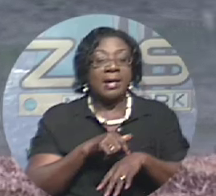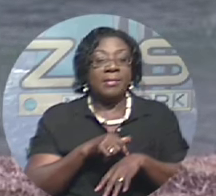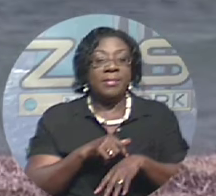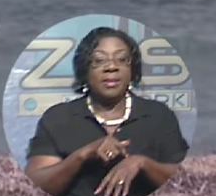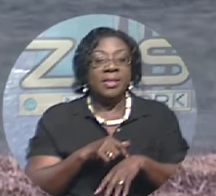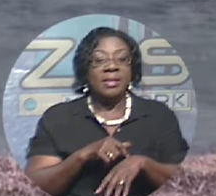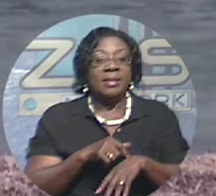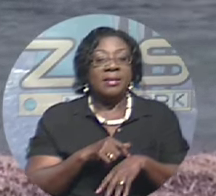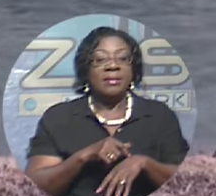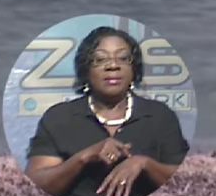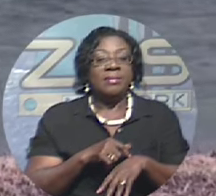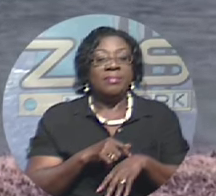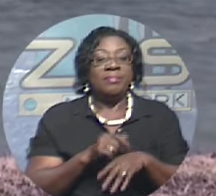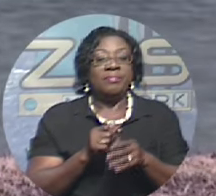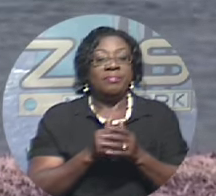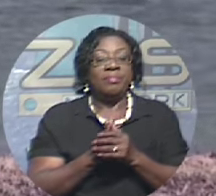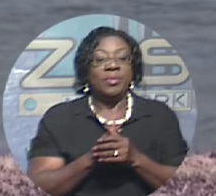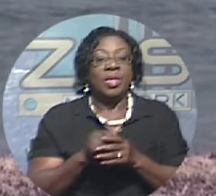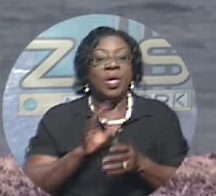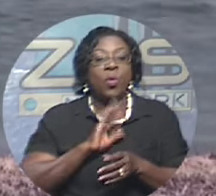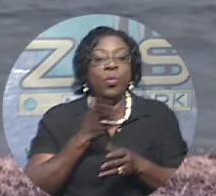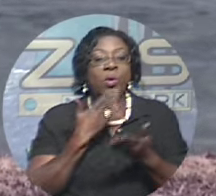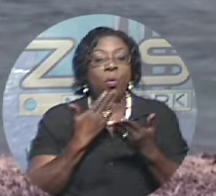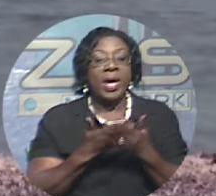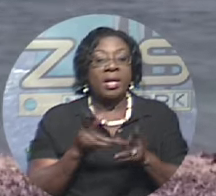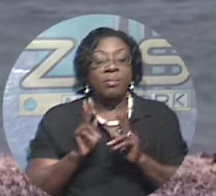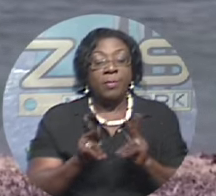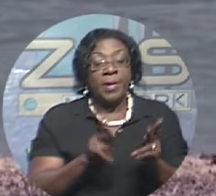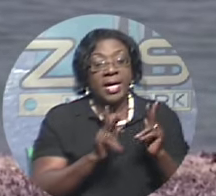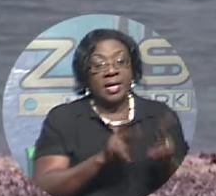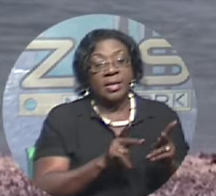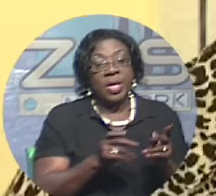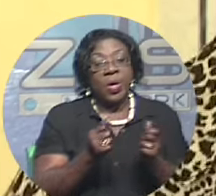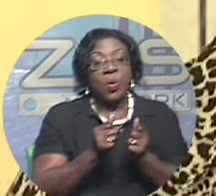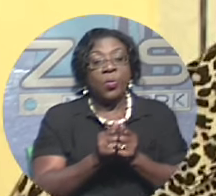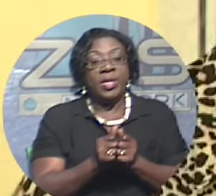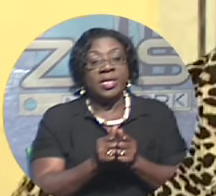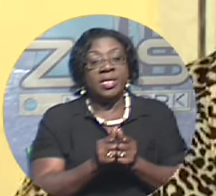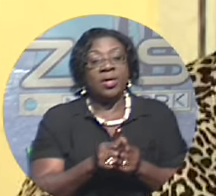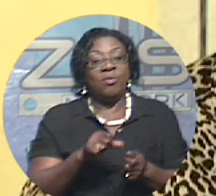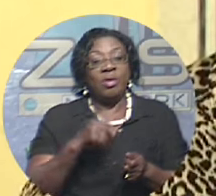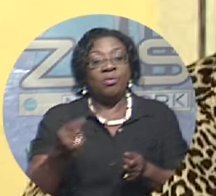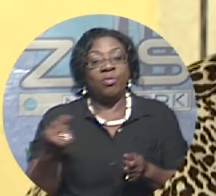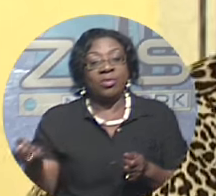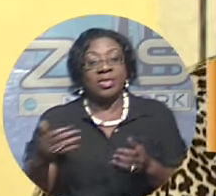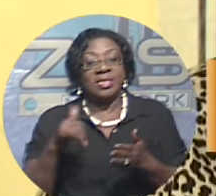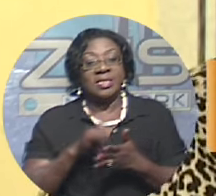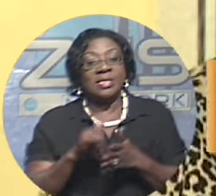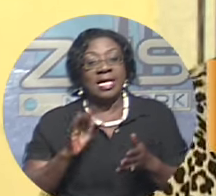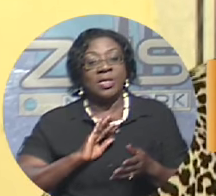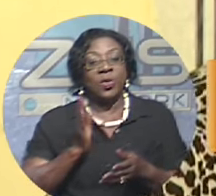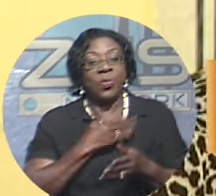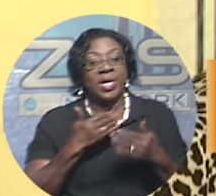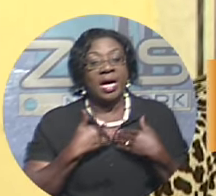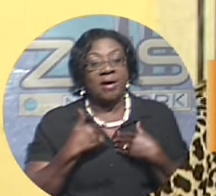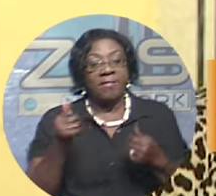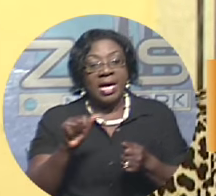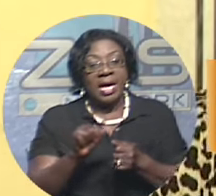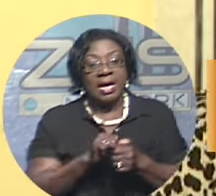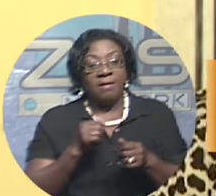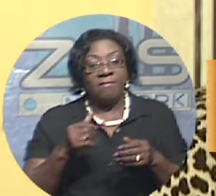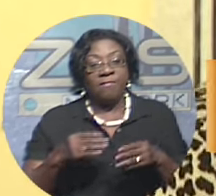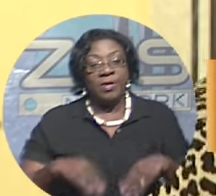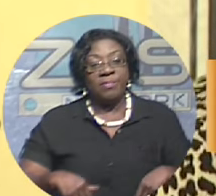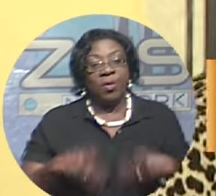had marshaled the troops. We were well prepared with the resources that we had. Everybody